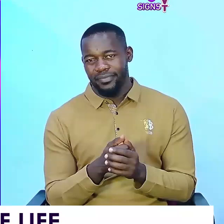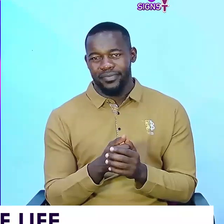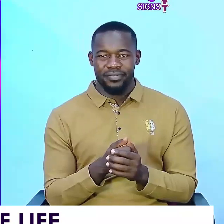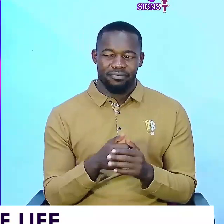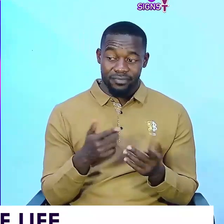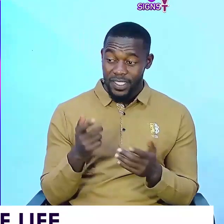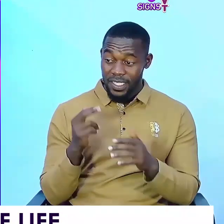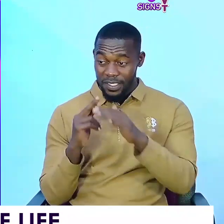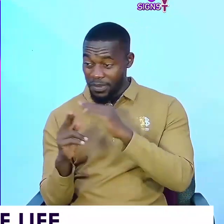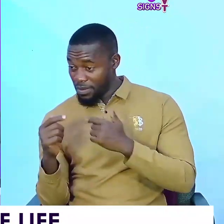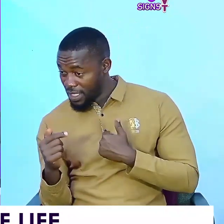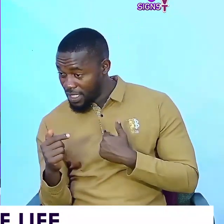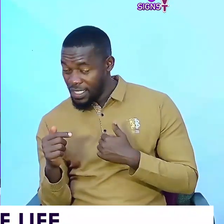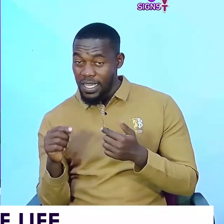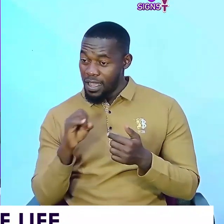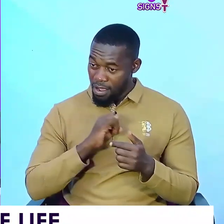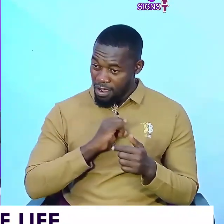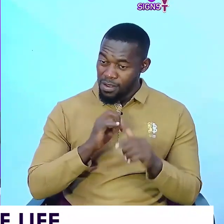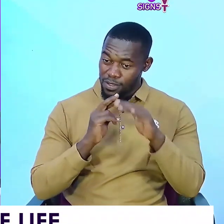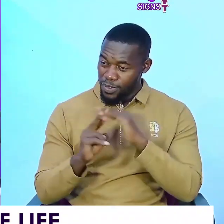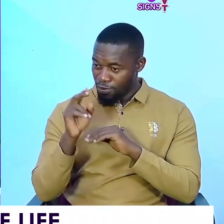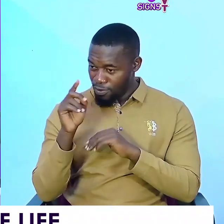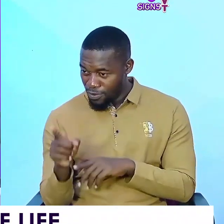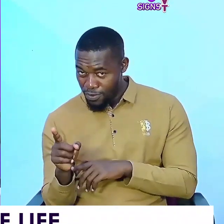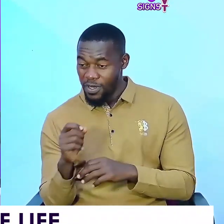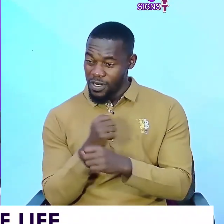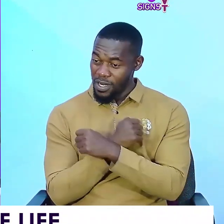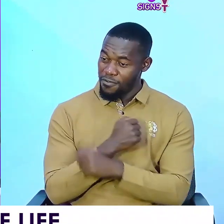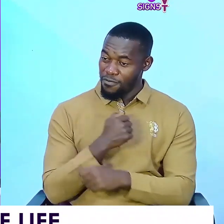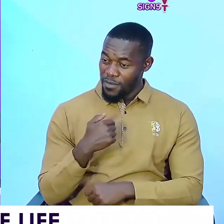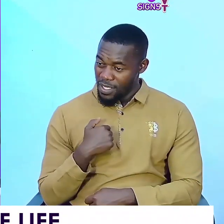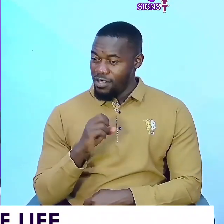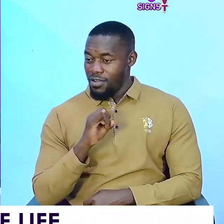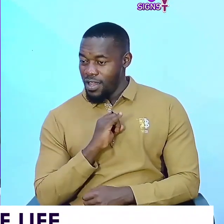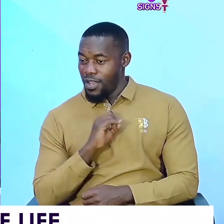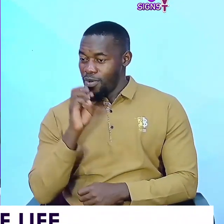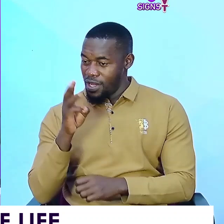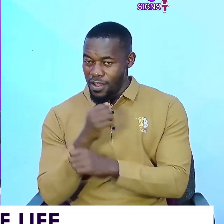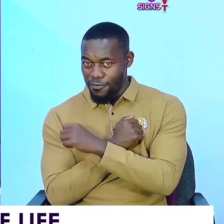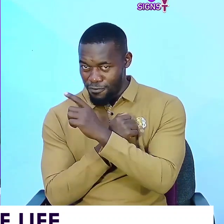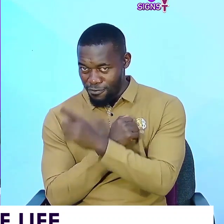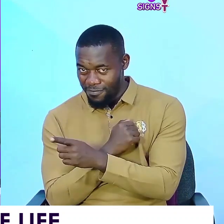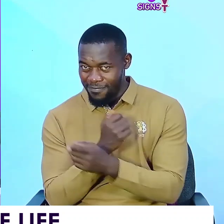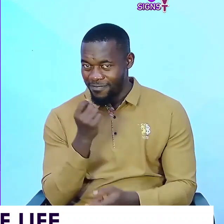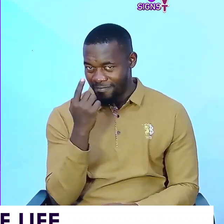back. Is that what we call mutual respect? Exactly. But then, truth be told,